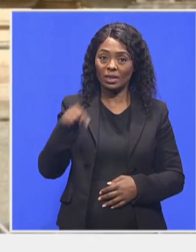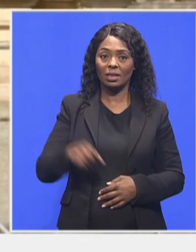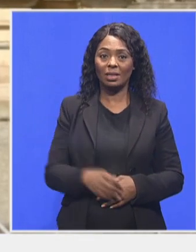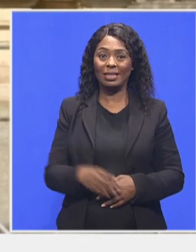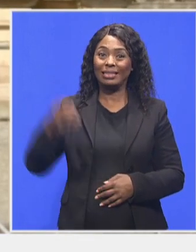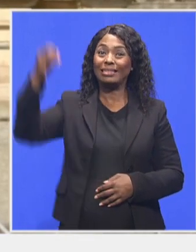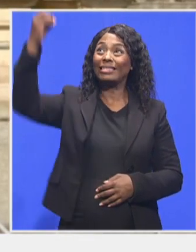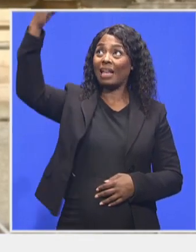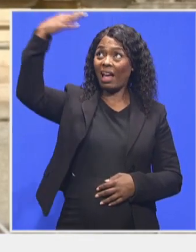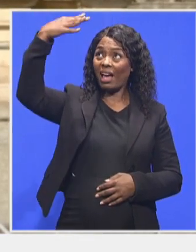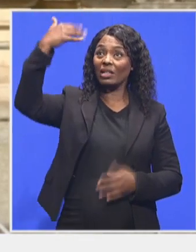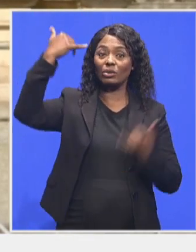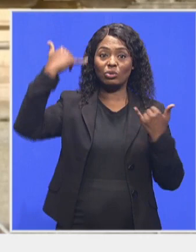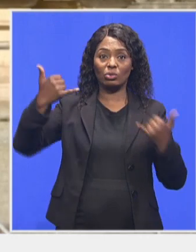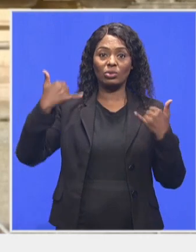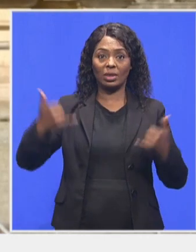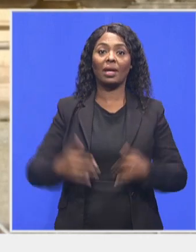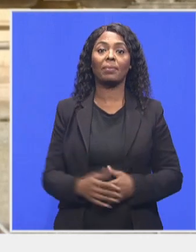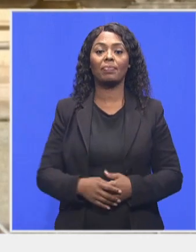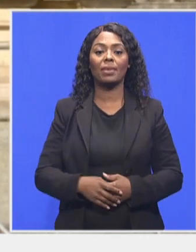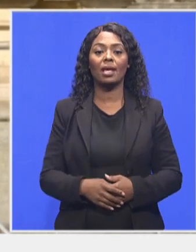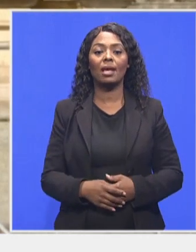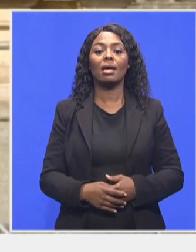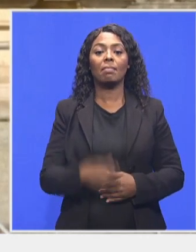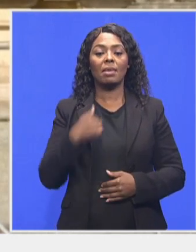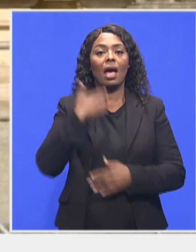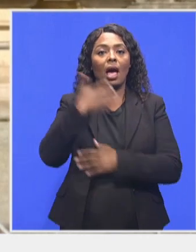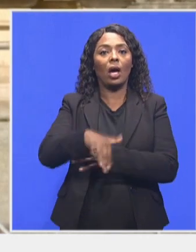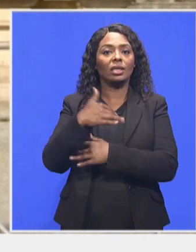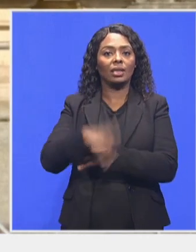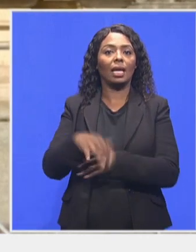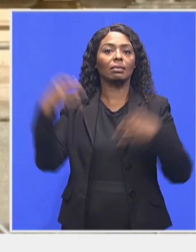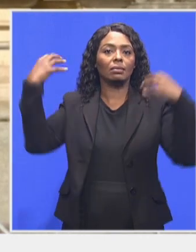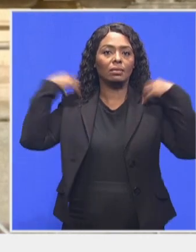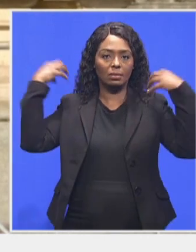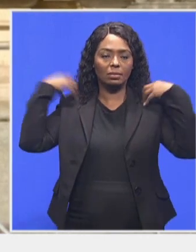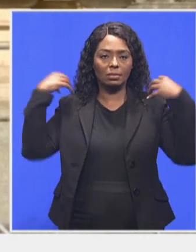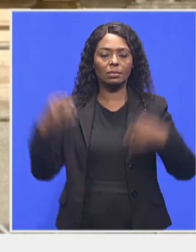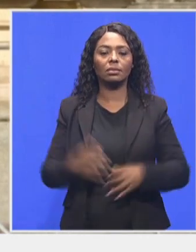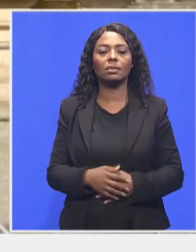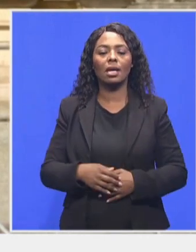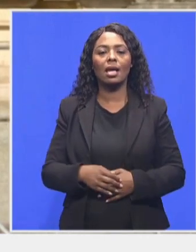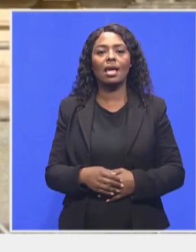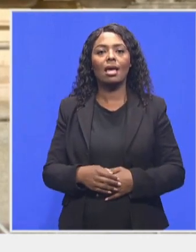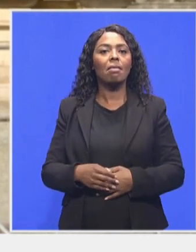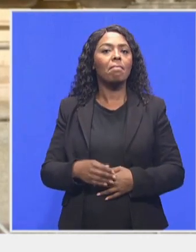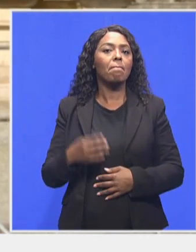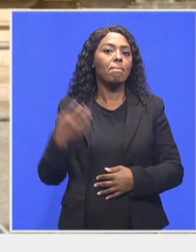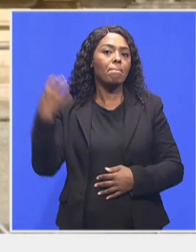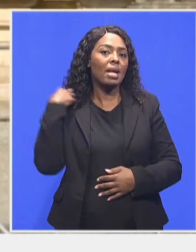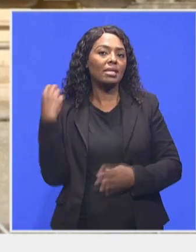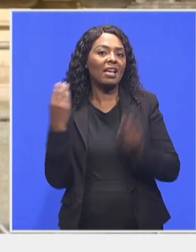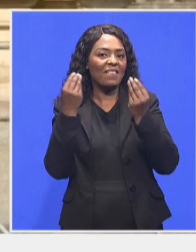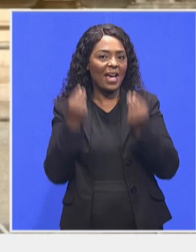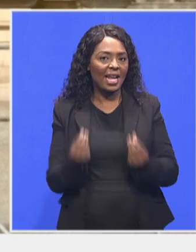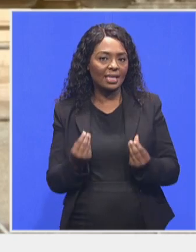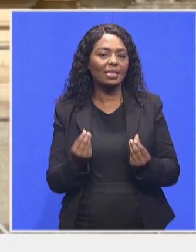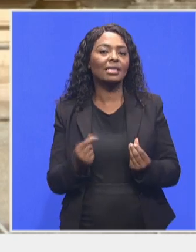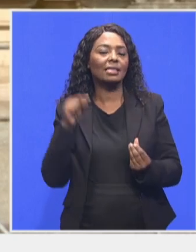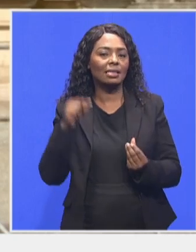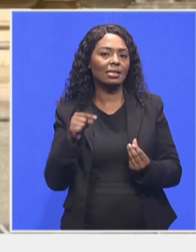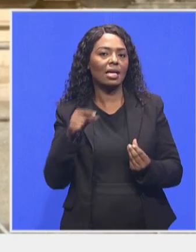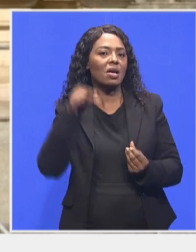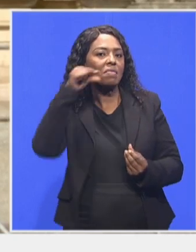Town. We're outside the City Hall where, of course, Enoch Godongwana, the Finance Minister, is scheduled to deliver his